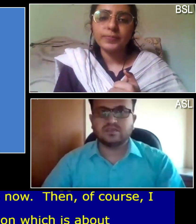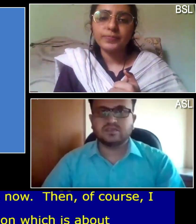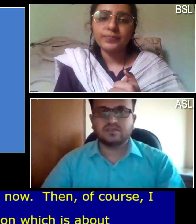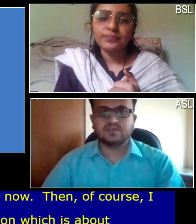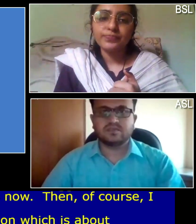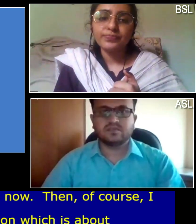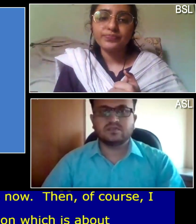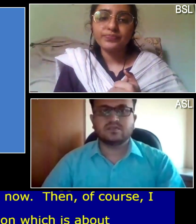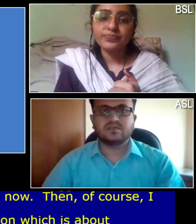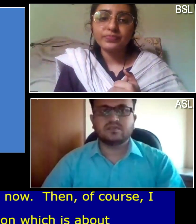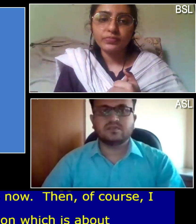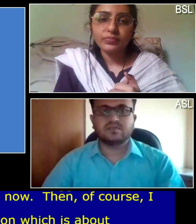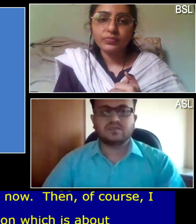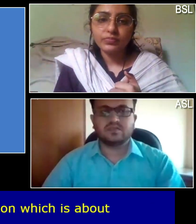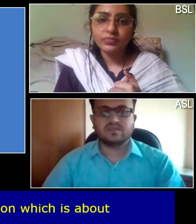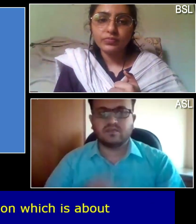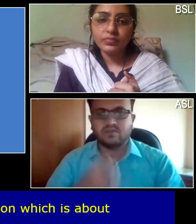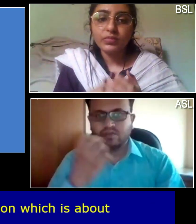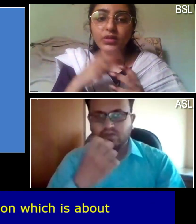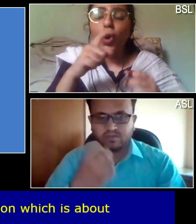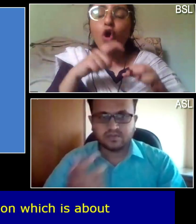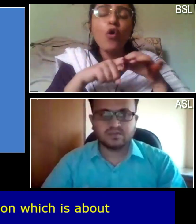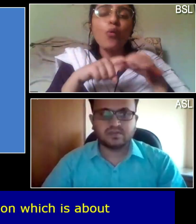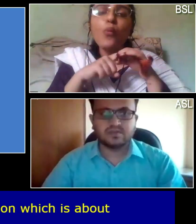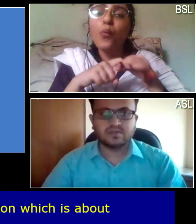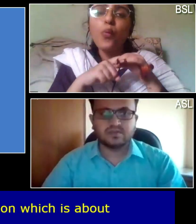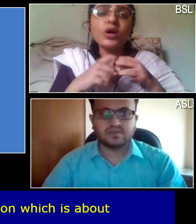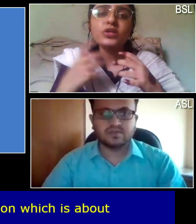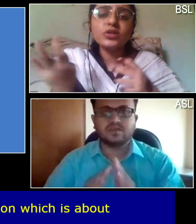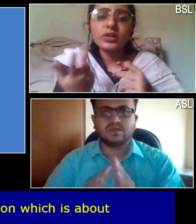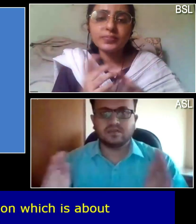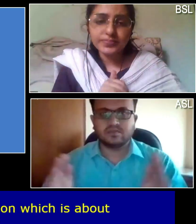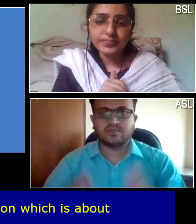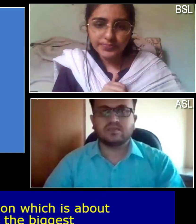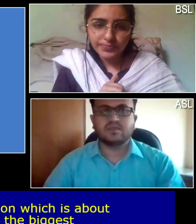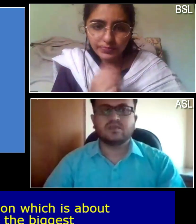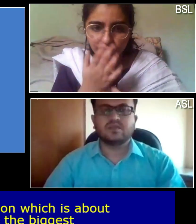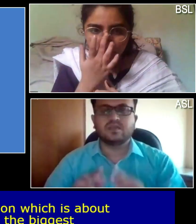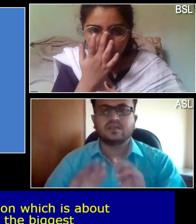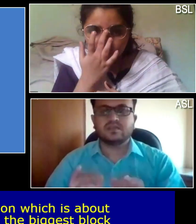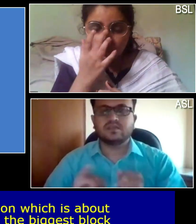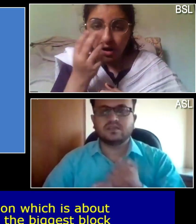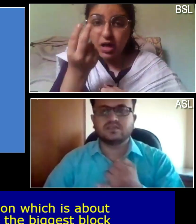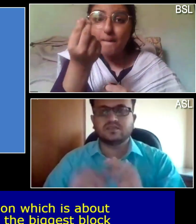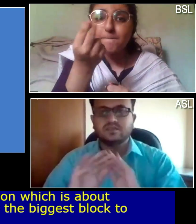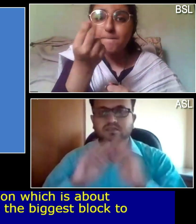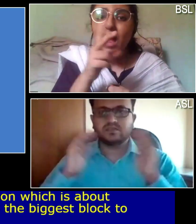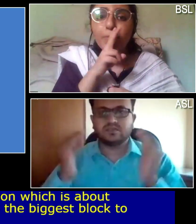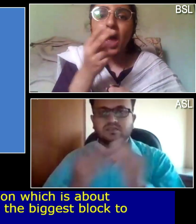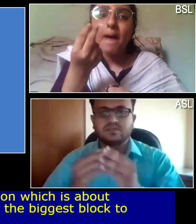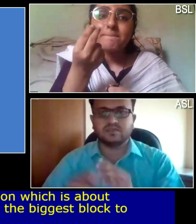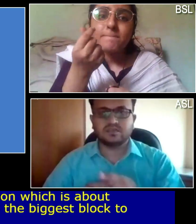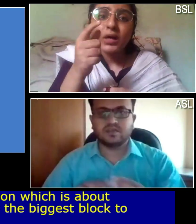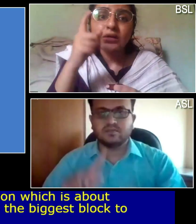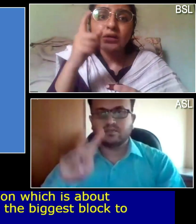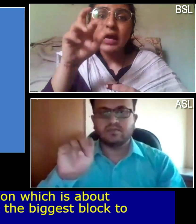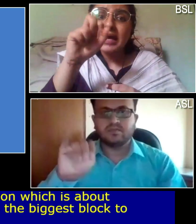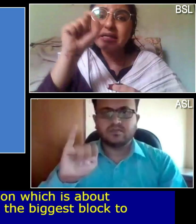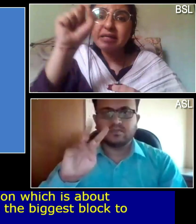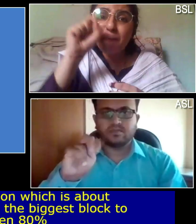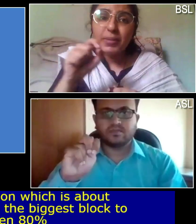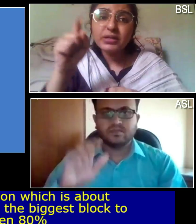affordability part, David. So question says the biggest block to the access of assistive technologies is money. When one considers that 80% of those who are disabled live